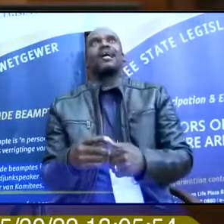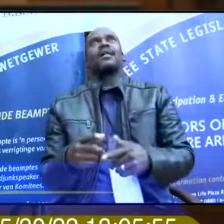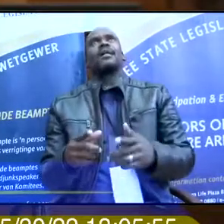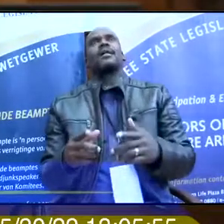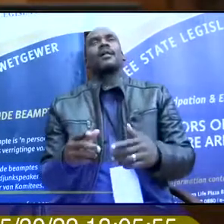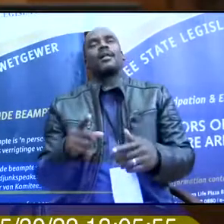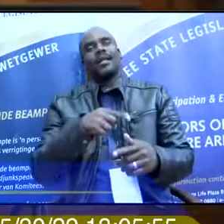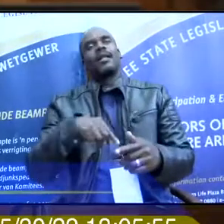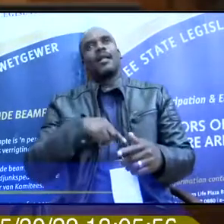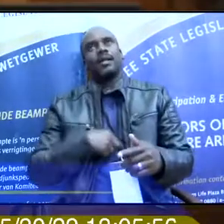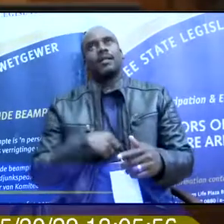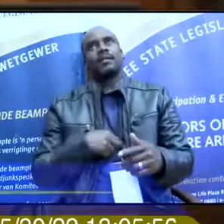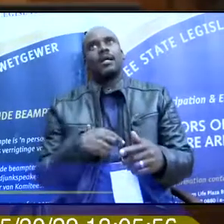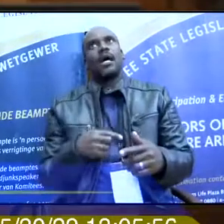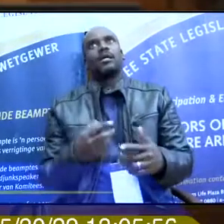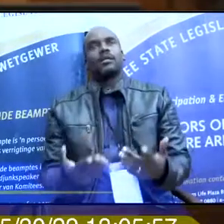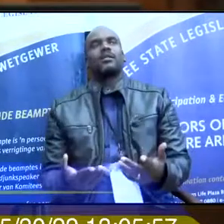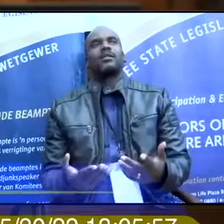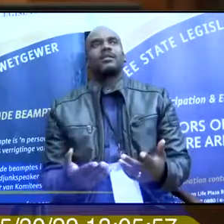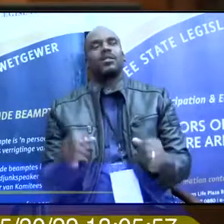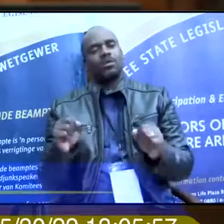to use paid leave